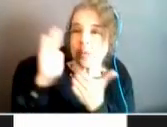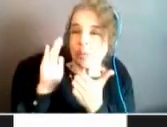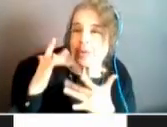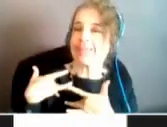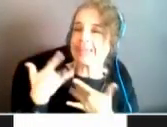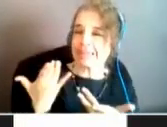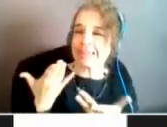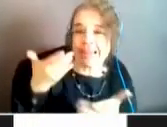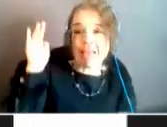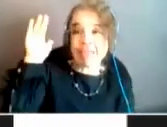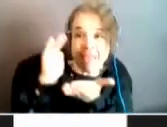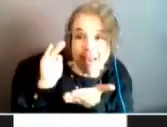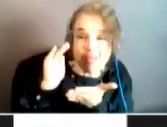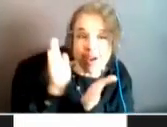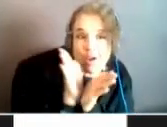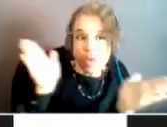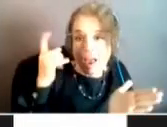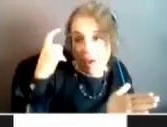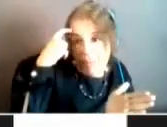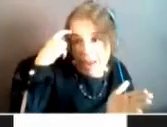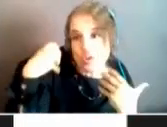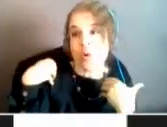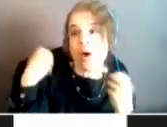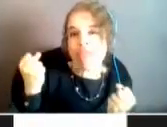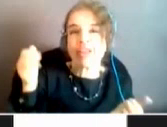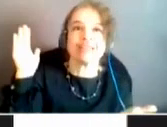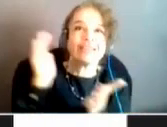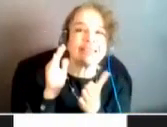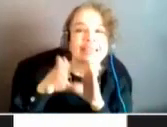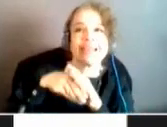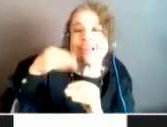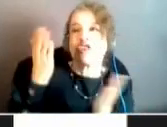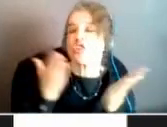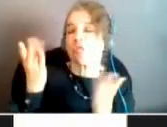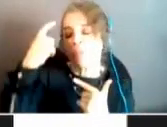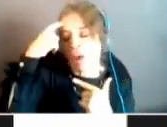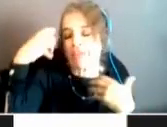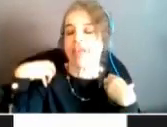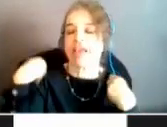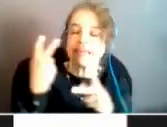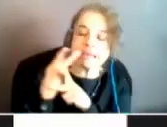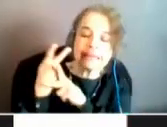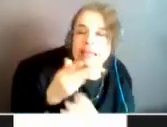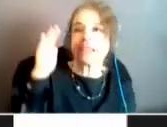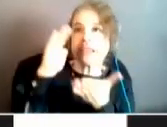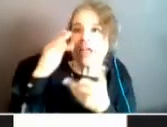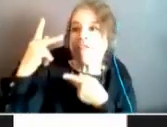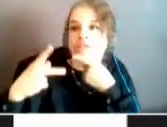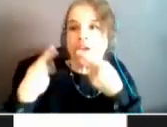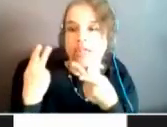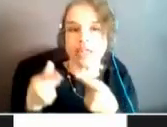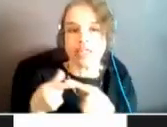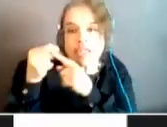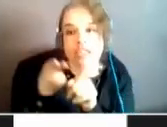to receive less overall mental health care, less outpatient mental health care, and less likely to visit mental health